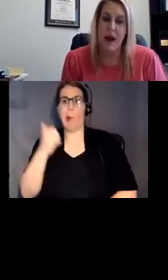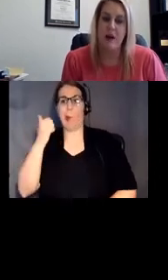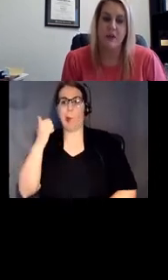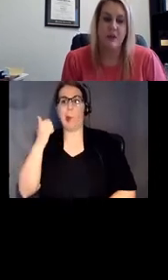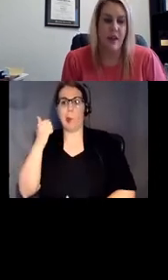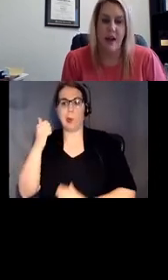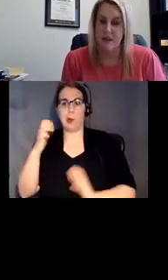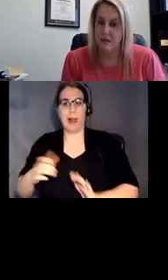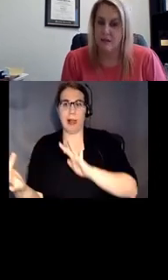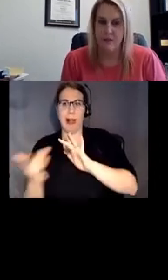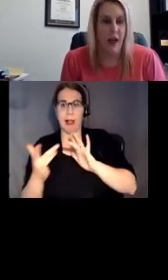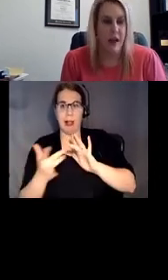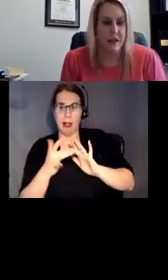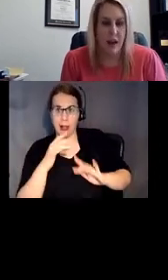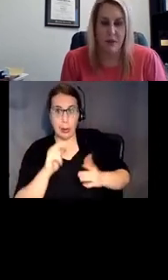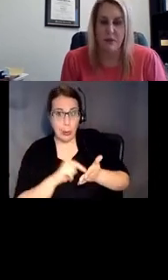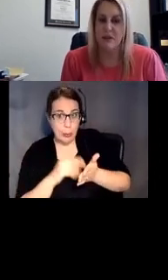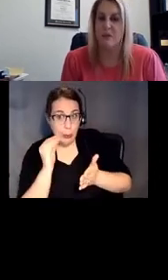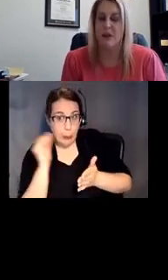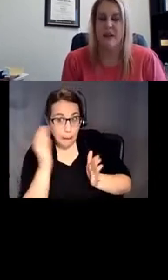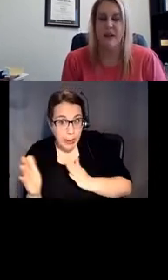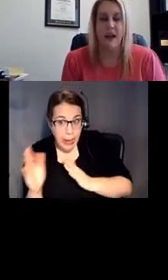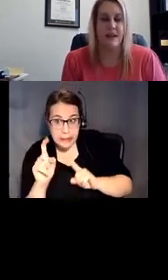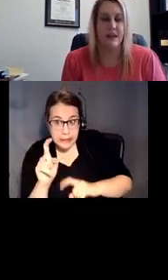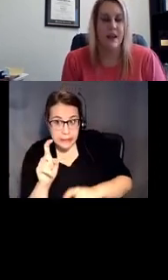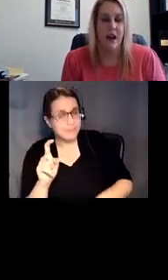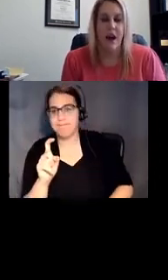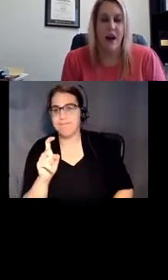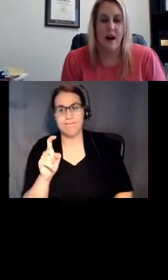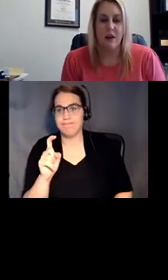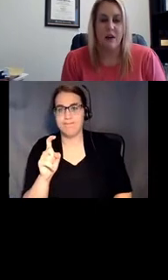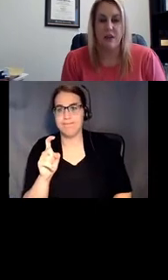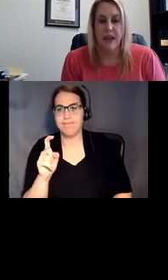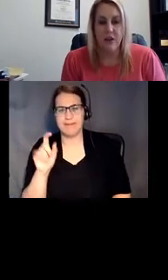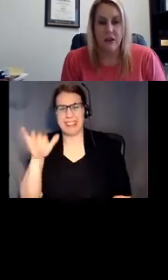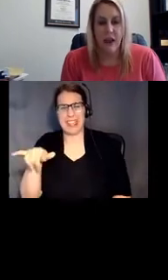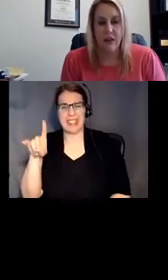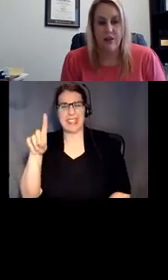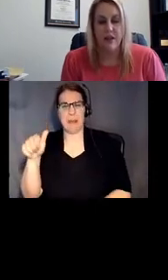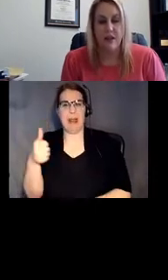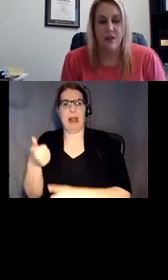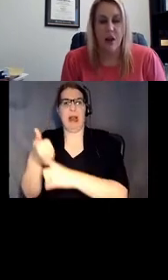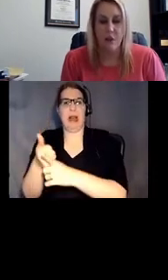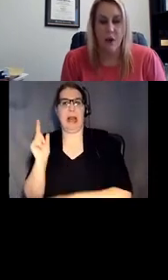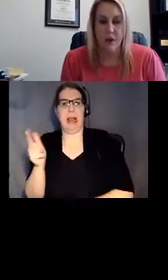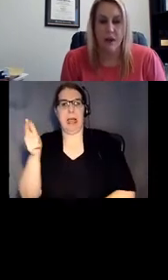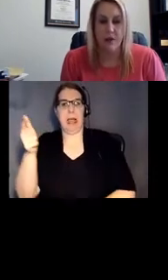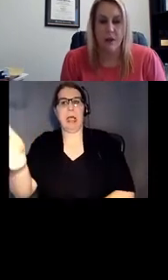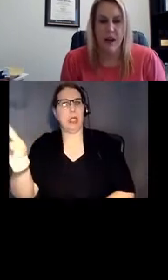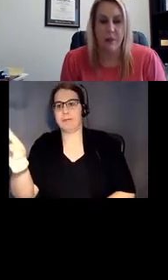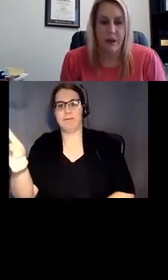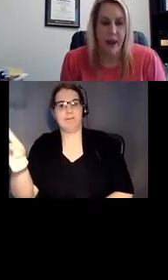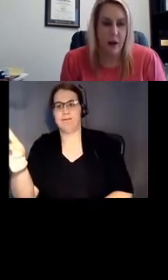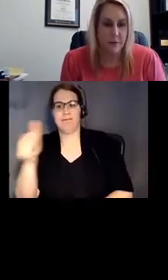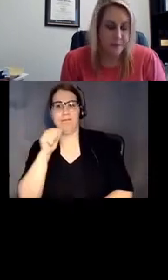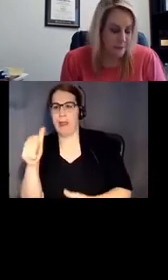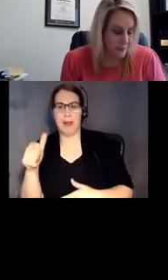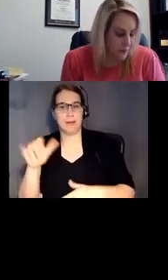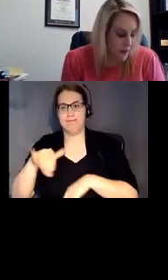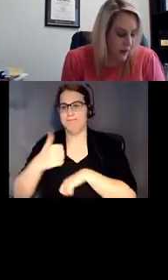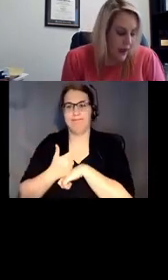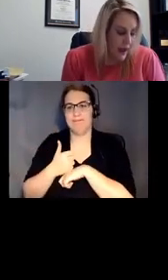contact me about. That type of disability that occurs later in life is not appropriate here for an ABLE